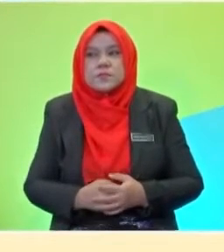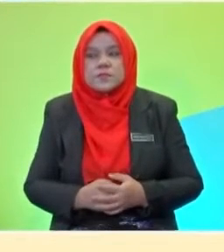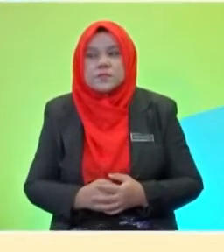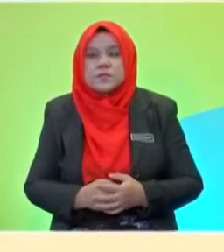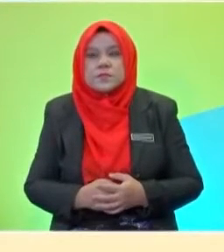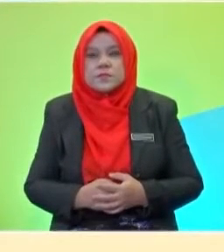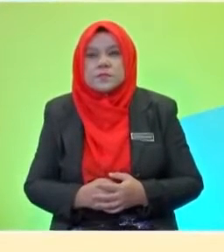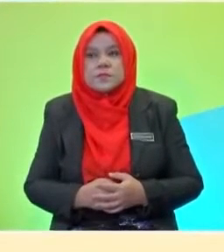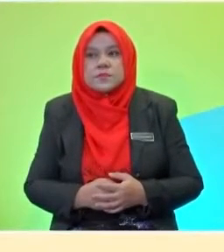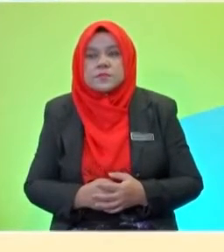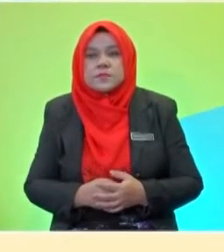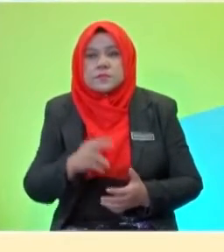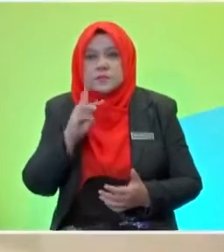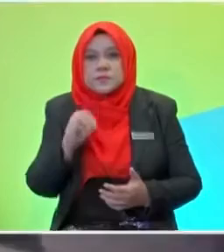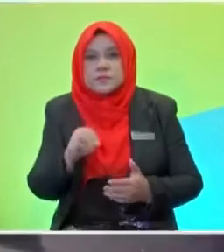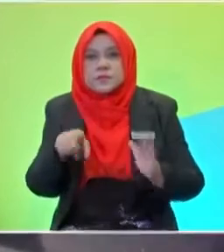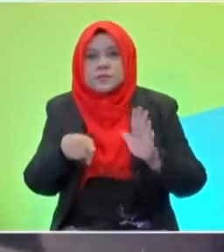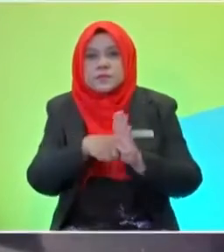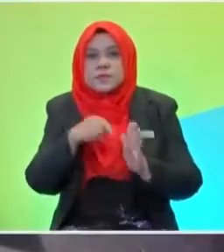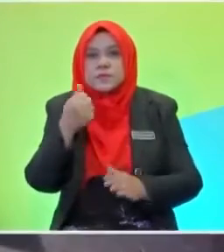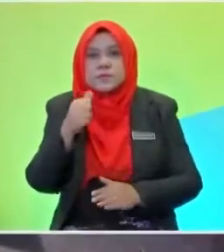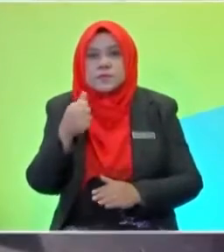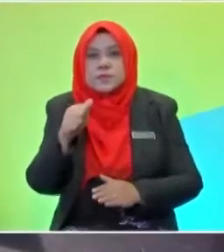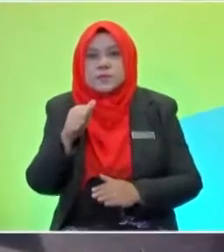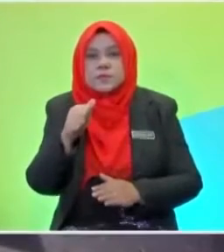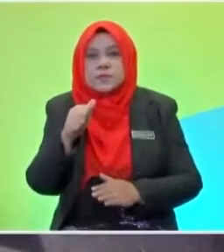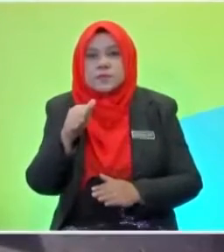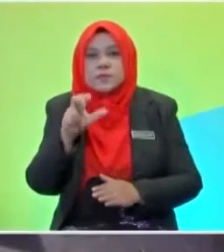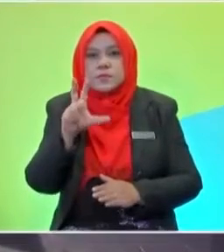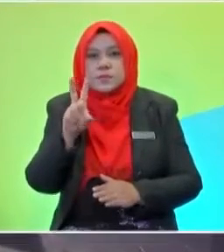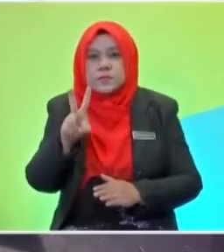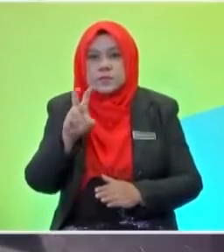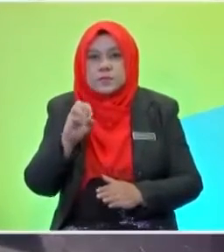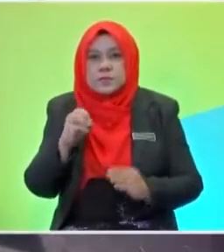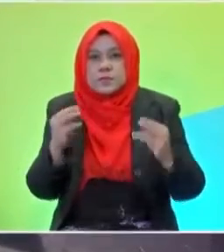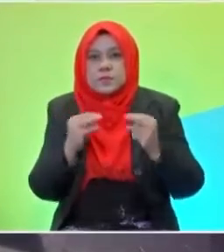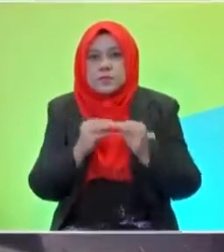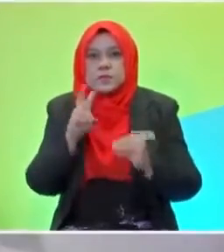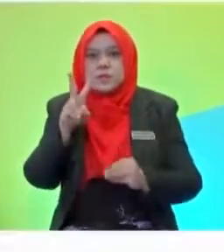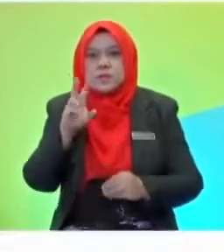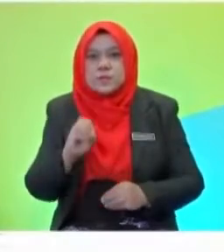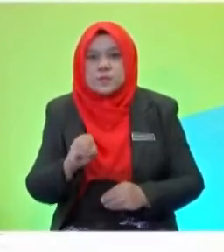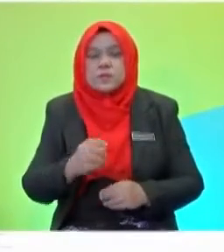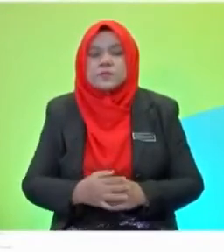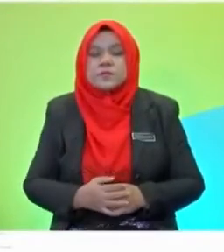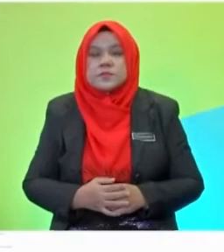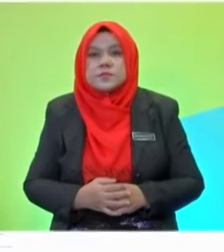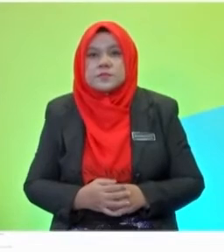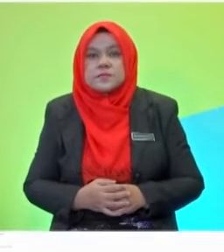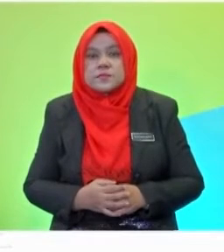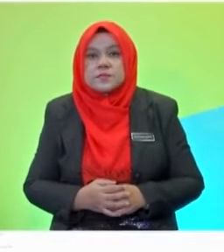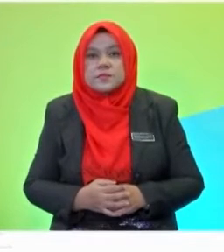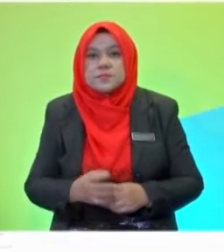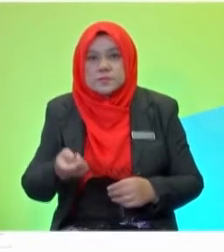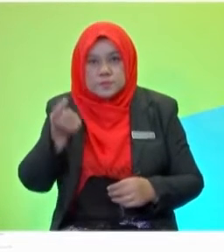So the question number 3 is M minus 10 equals to 20. M minus 10 equals to 20. Okay, as I